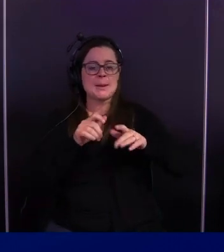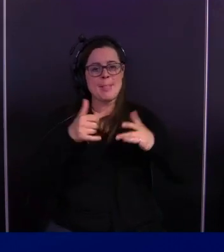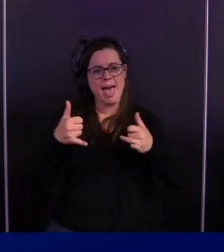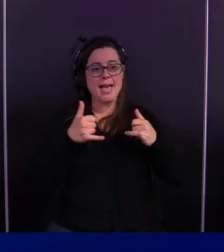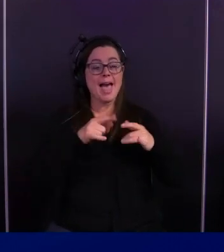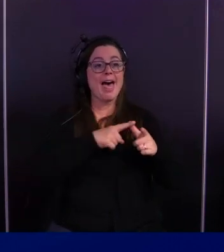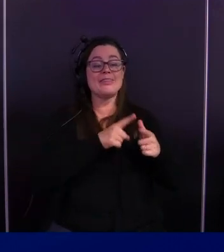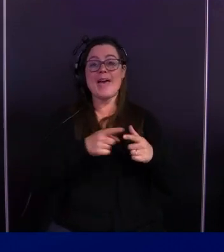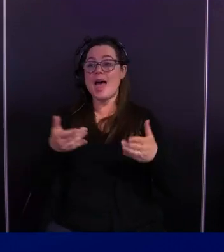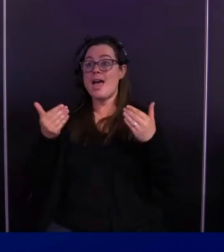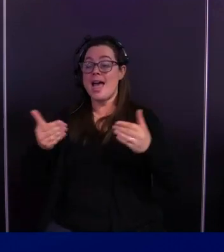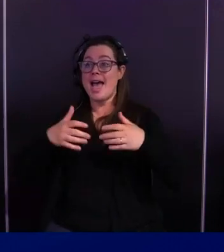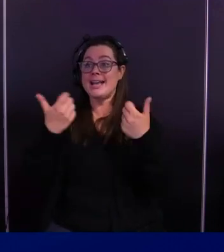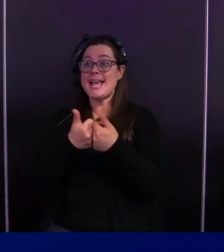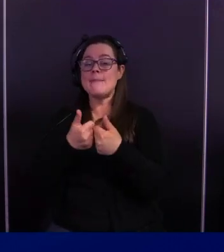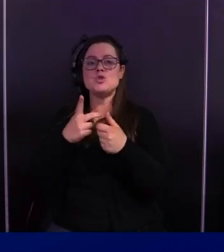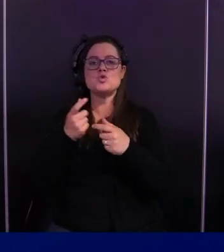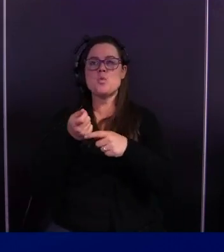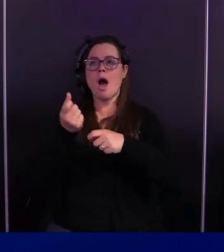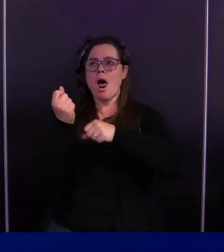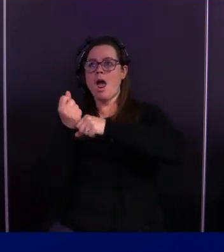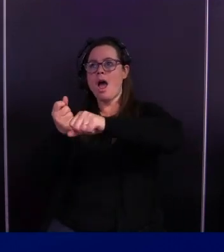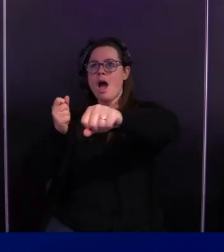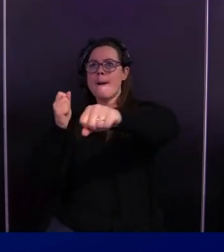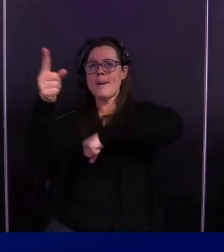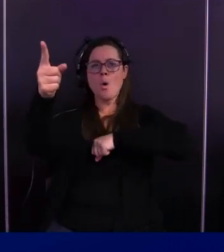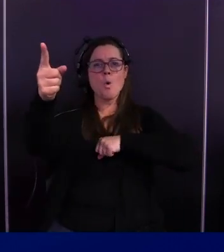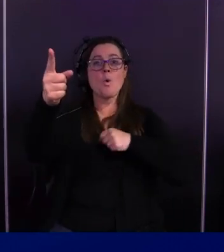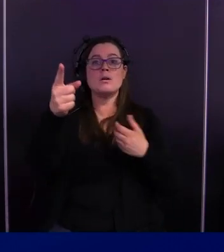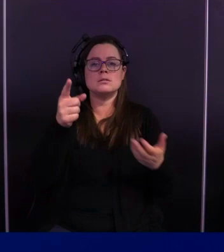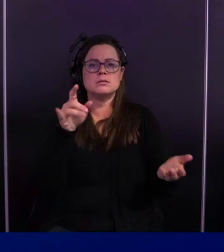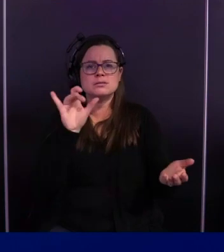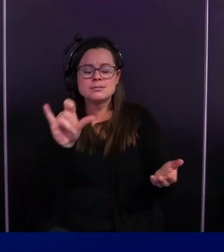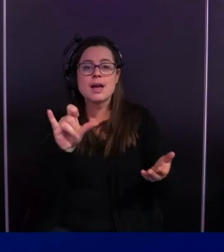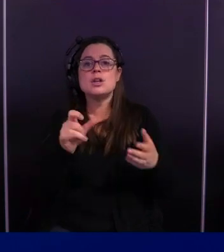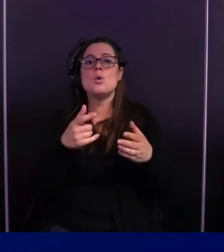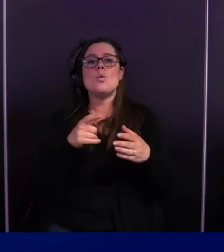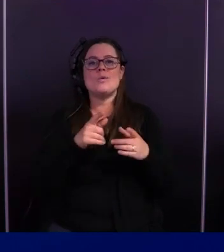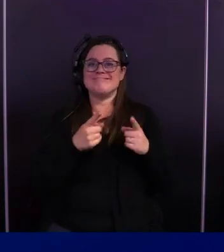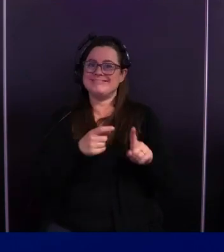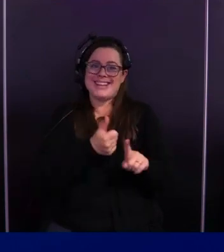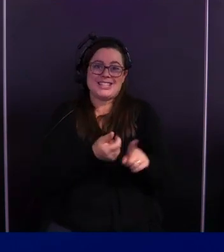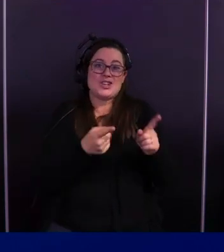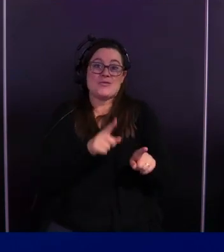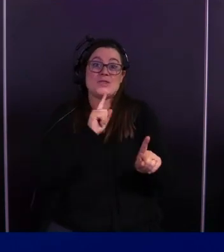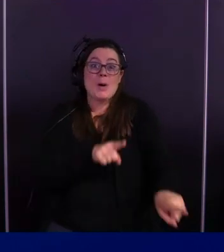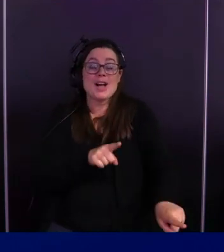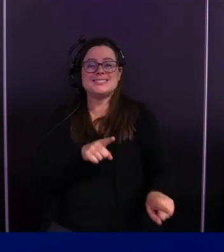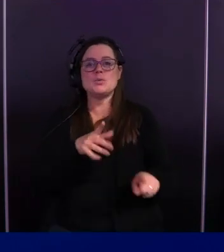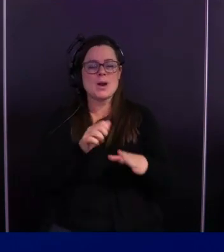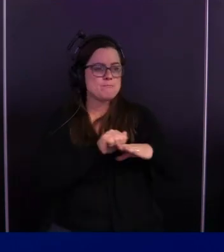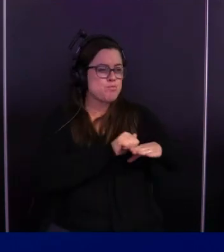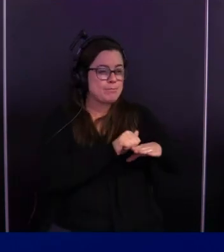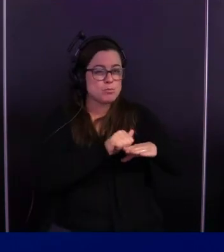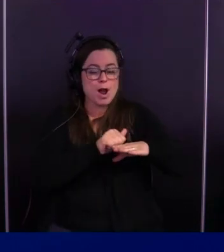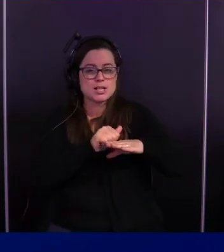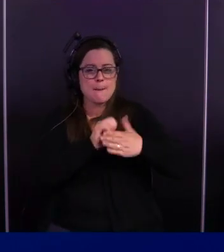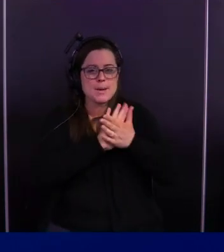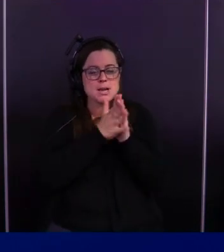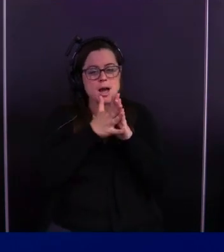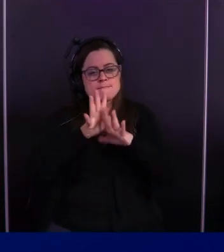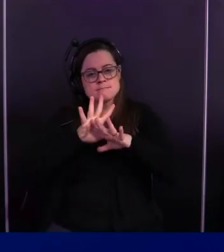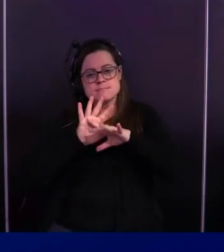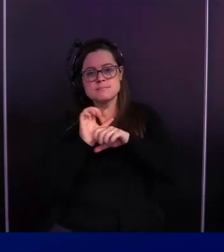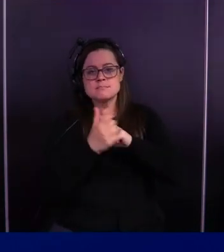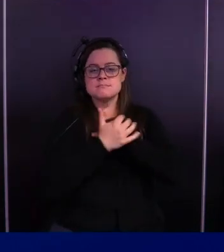game where you want to hit the baseball out of the park. Right. With incident response, it's the same thing. You want to do your practicing. You want to get good at restoring a